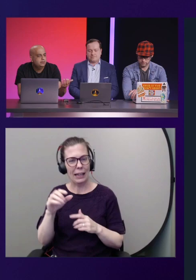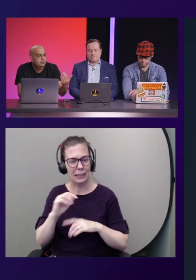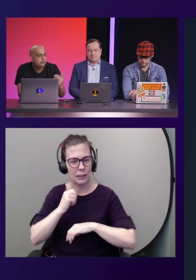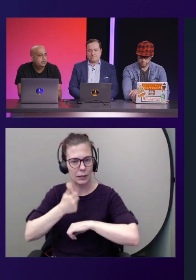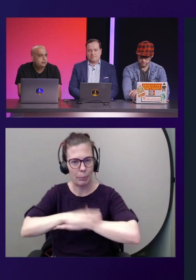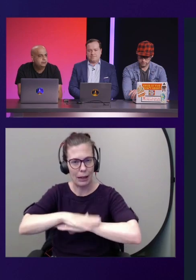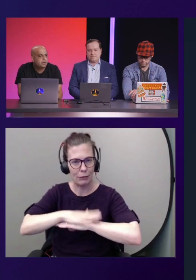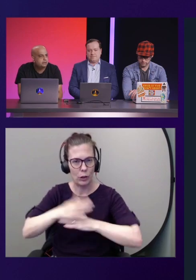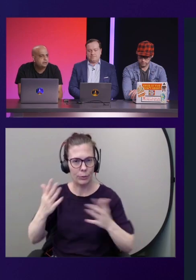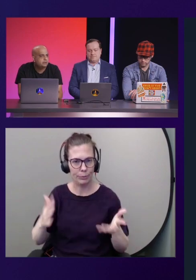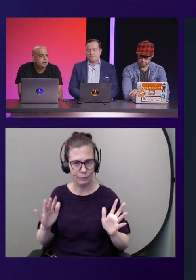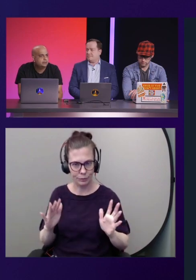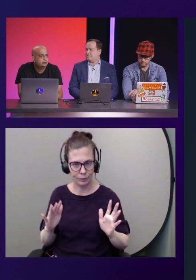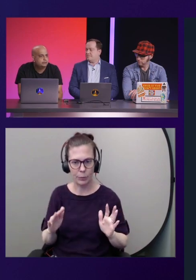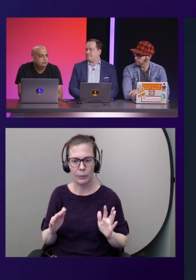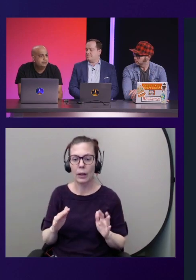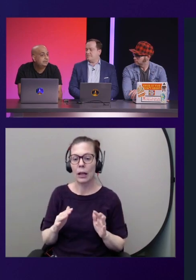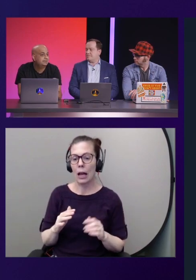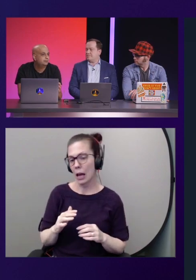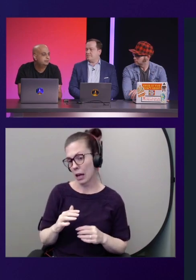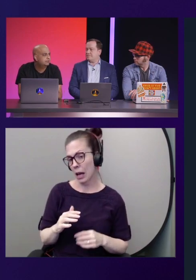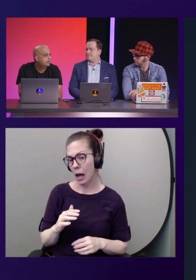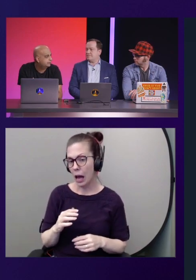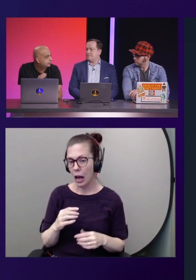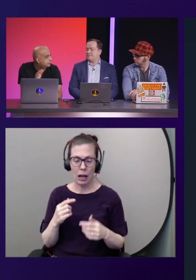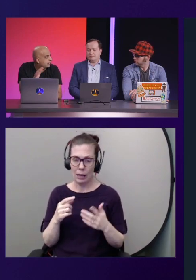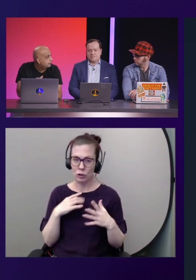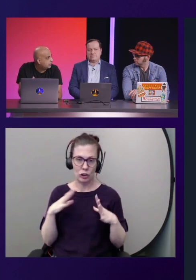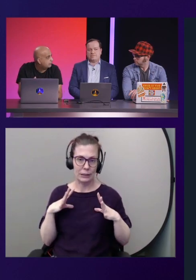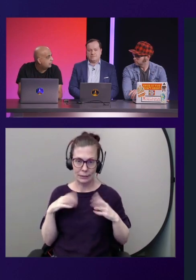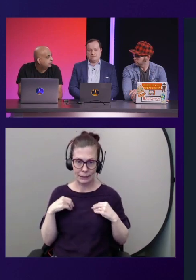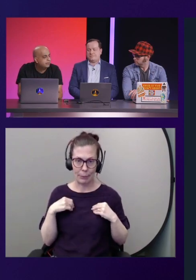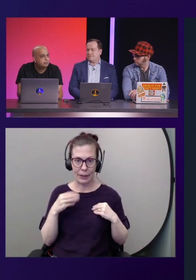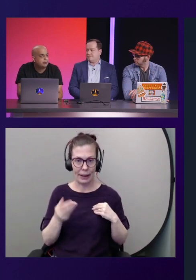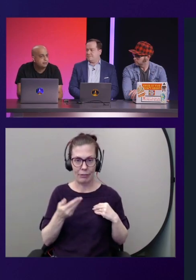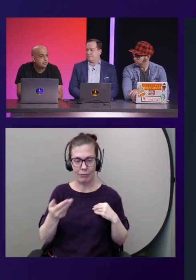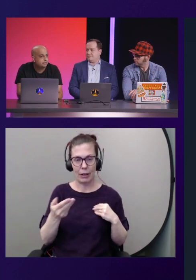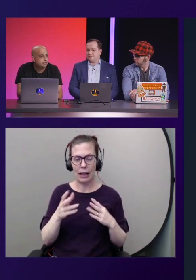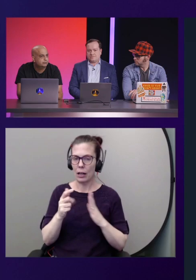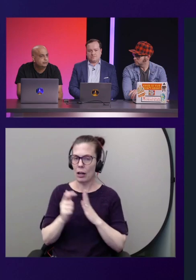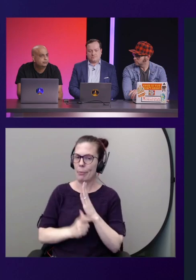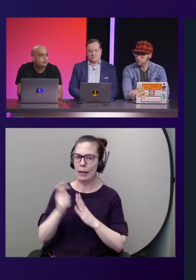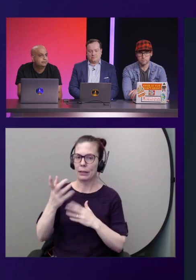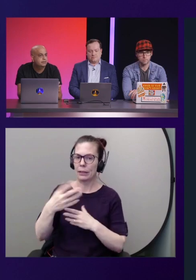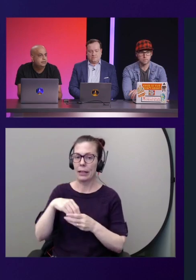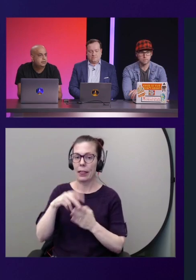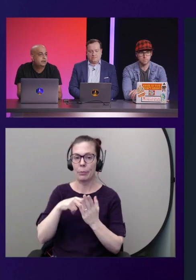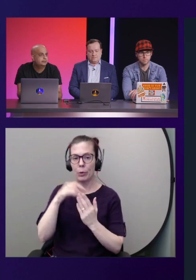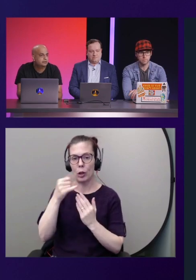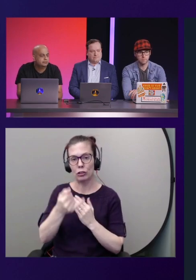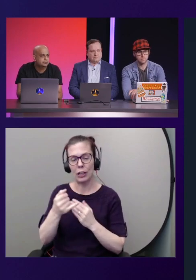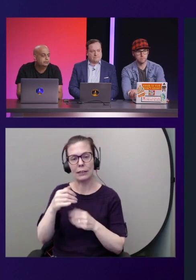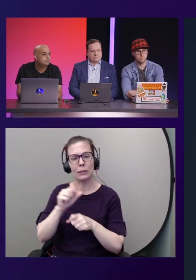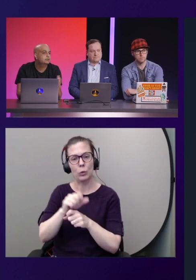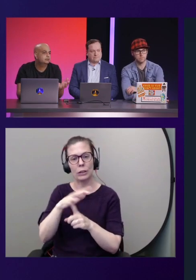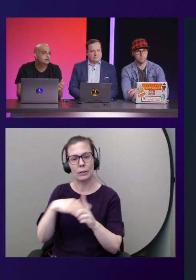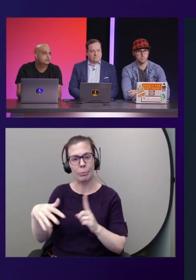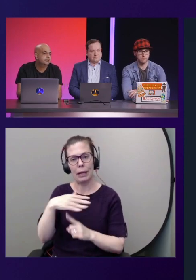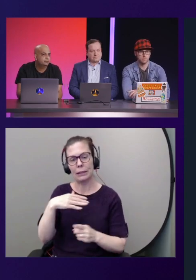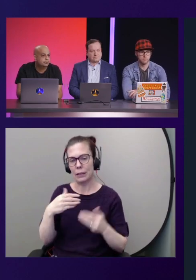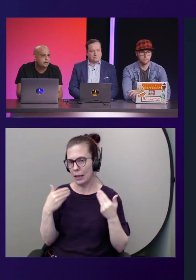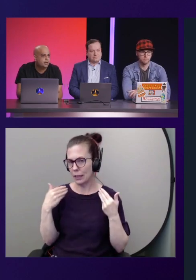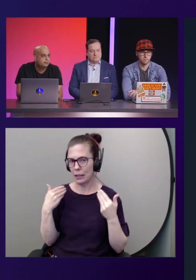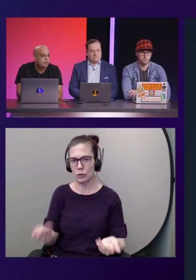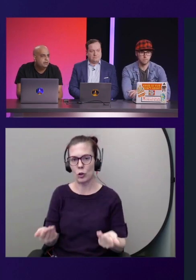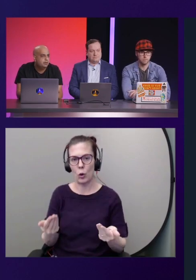with, I just basically accept the invitation. I'm automatically made part of the project in Workspace, and I can start continuing it, in this